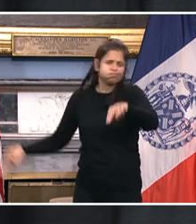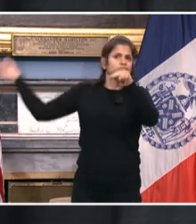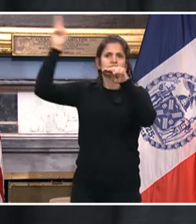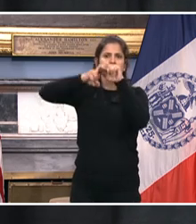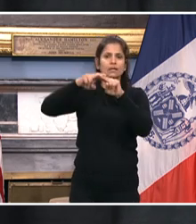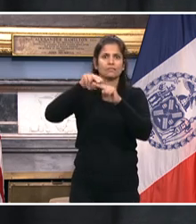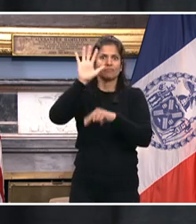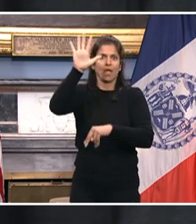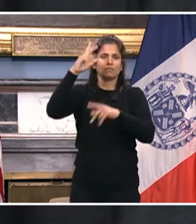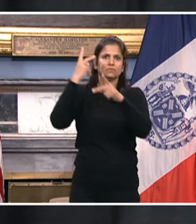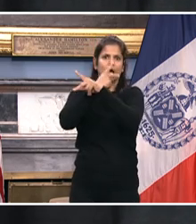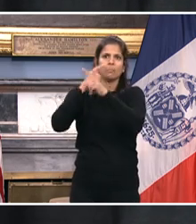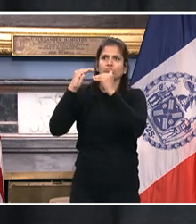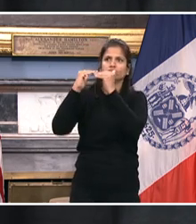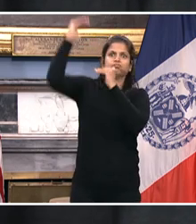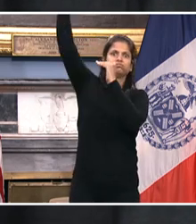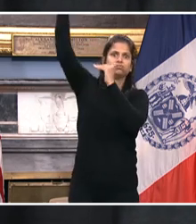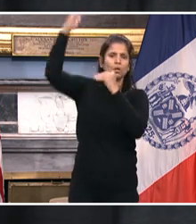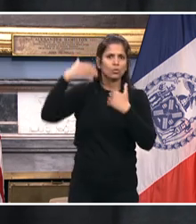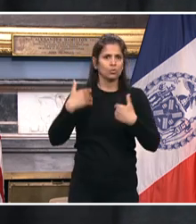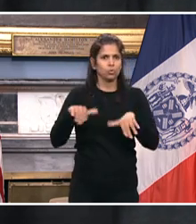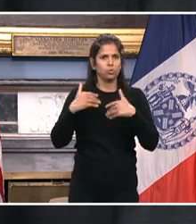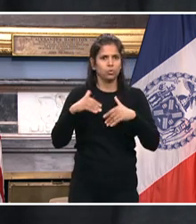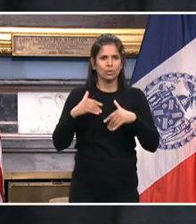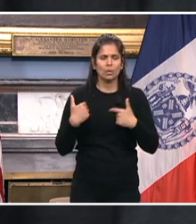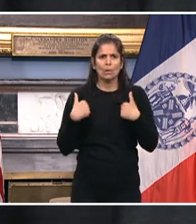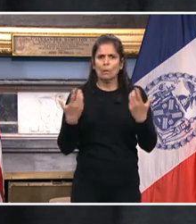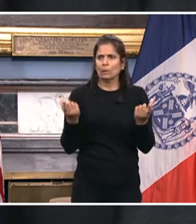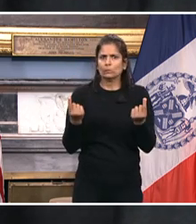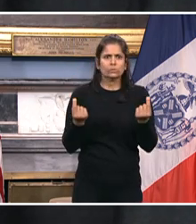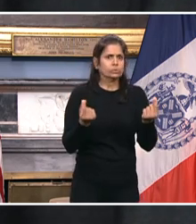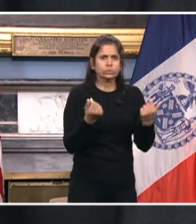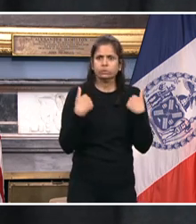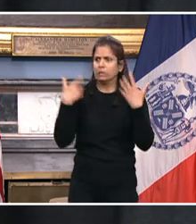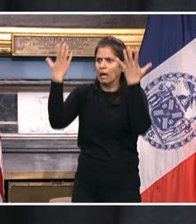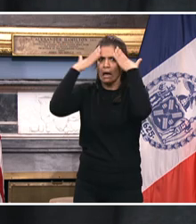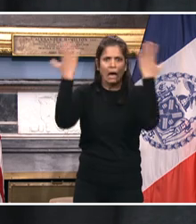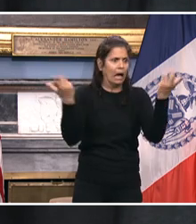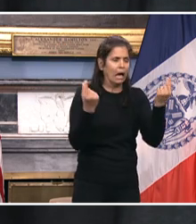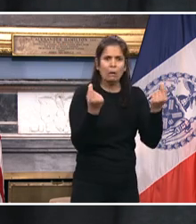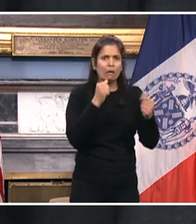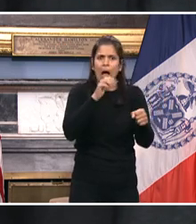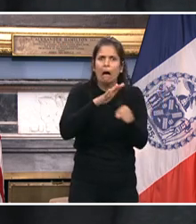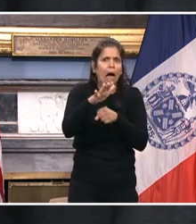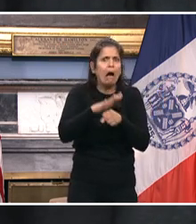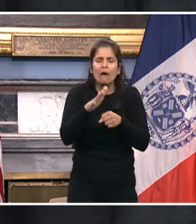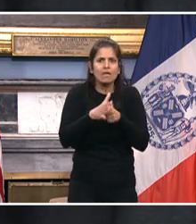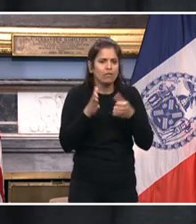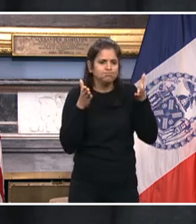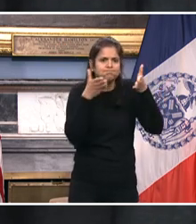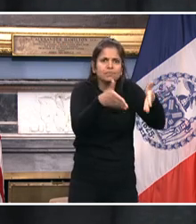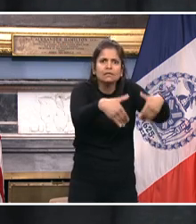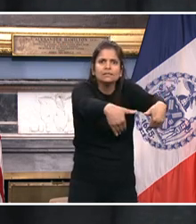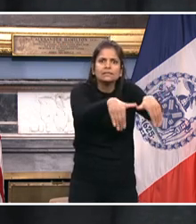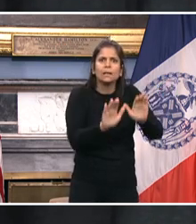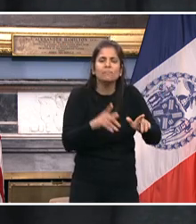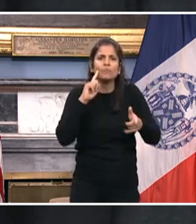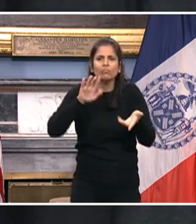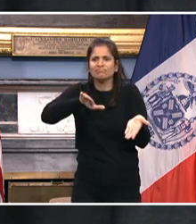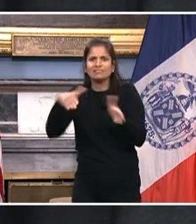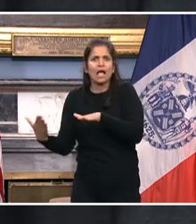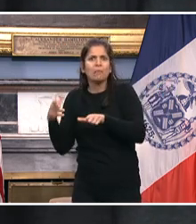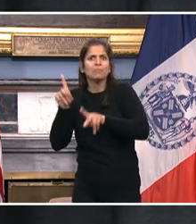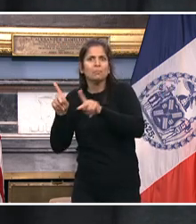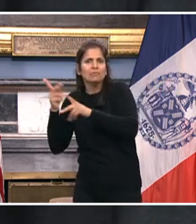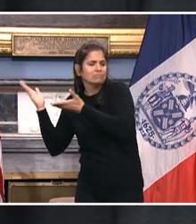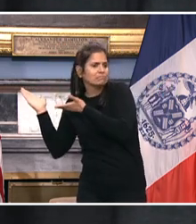make sure that this was all clear, because I think this is an area, and again, I'm very careful to speak broadly about this whole topic